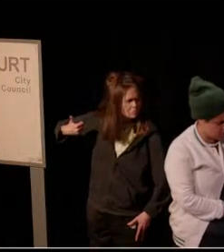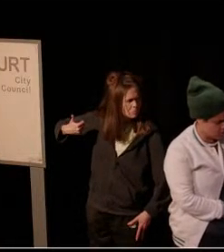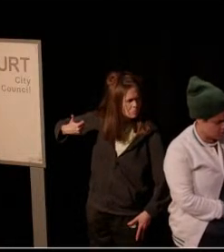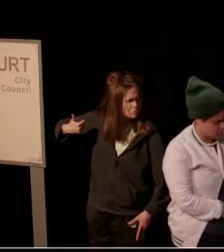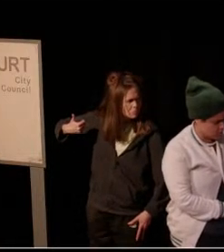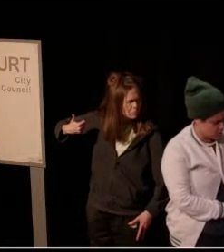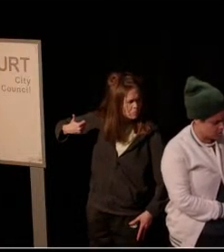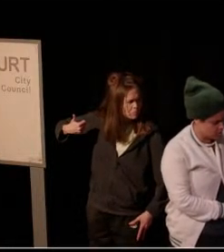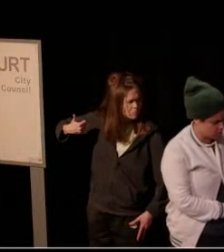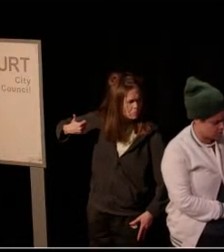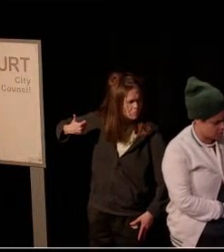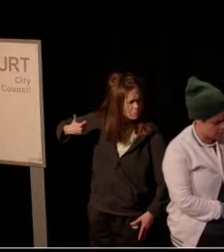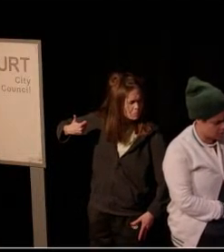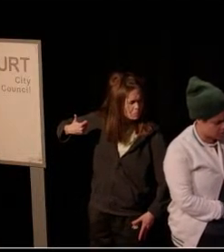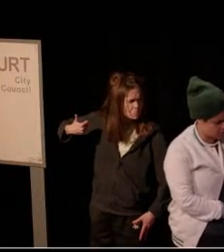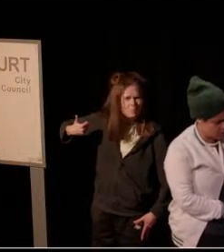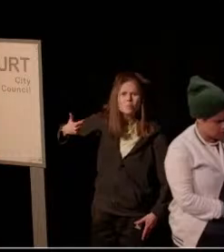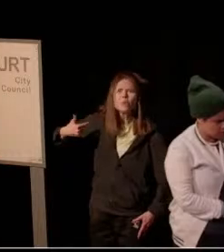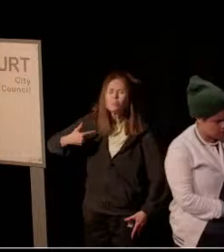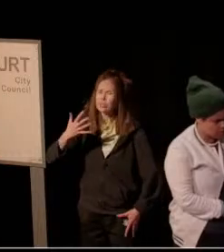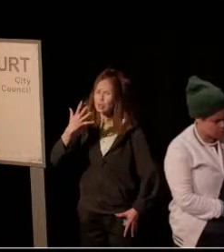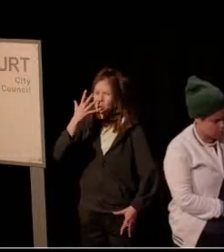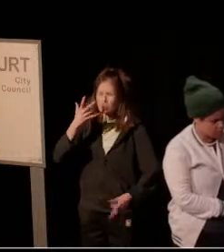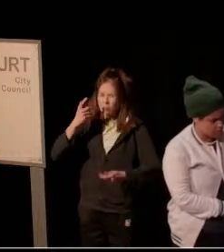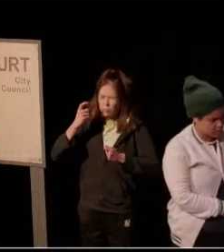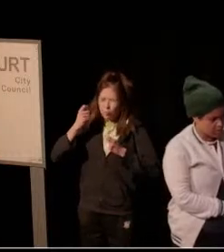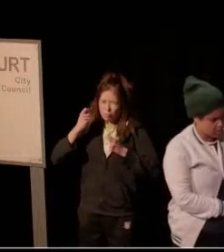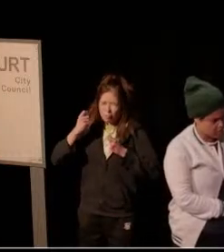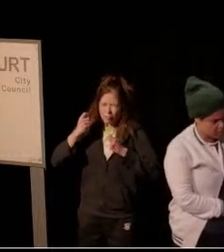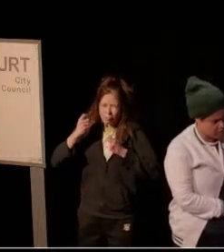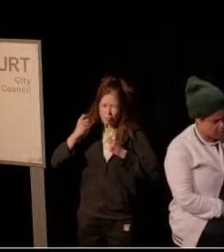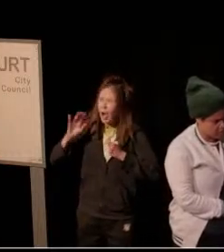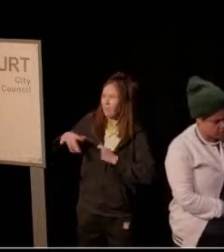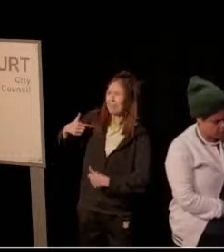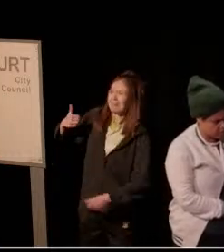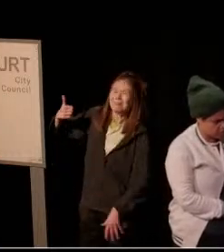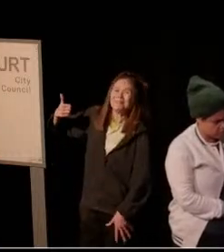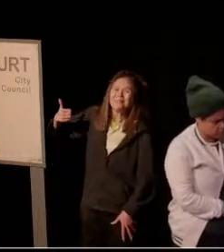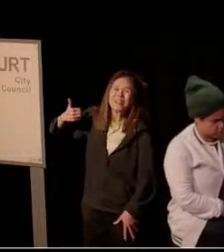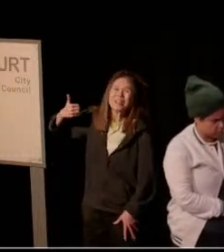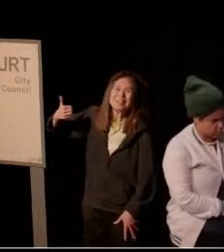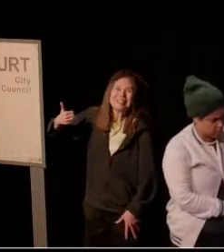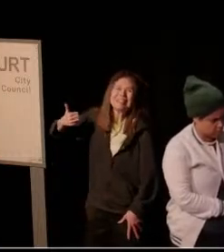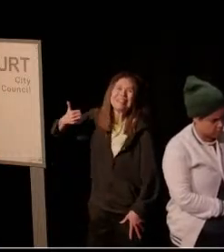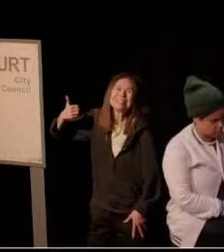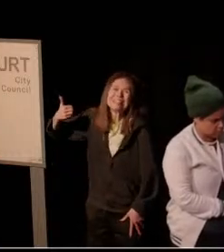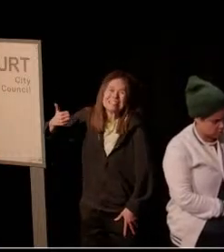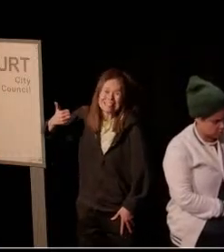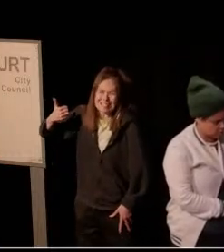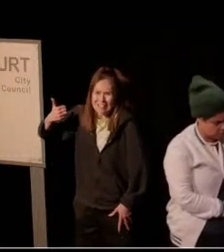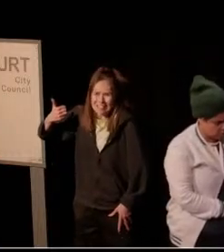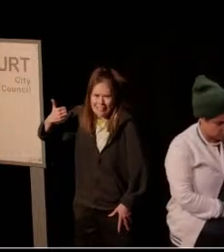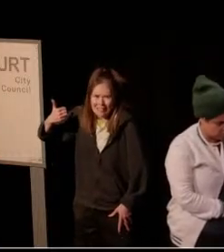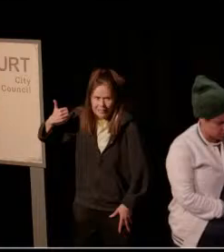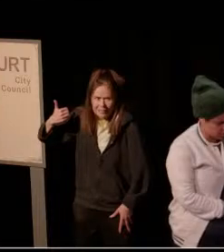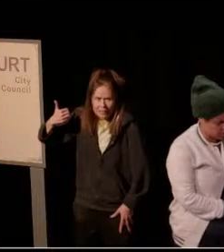For sometimes faces do betray themselves, their tenderness, and make themselves a jest to harder bosoms.